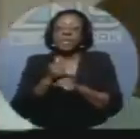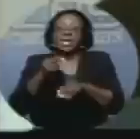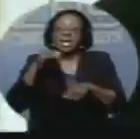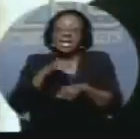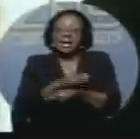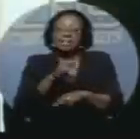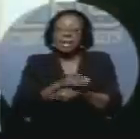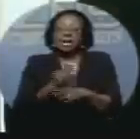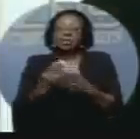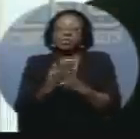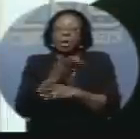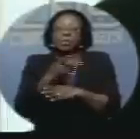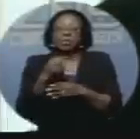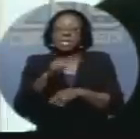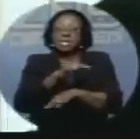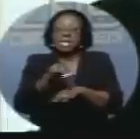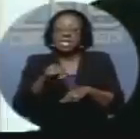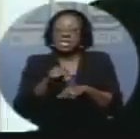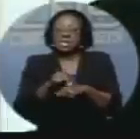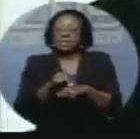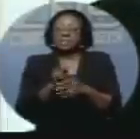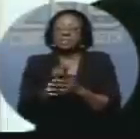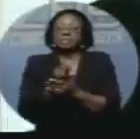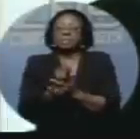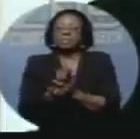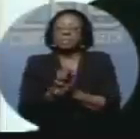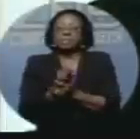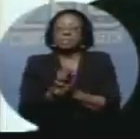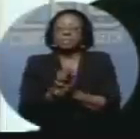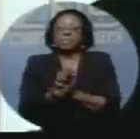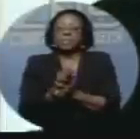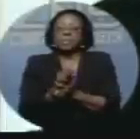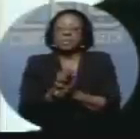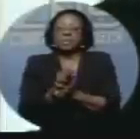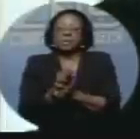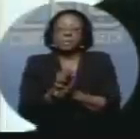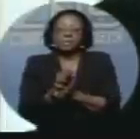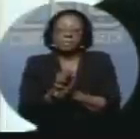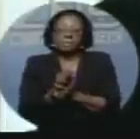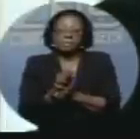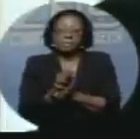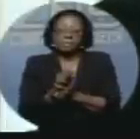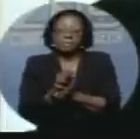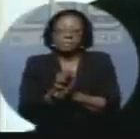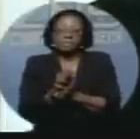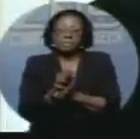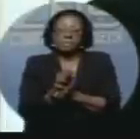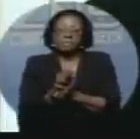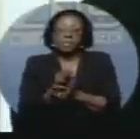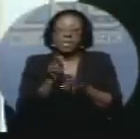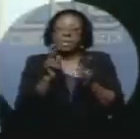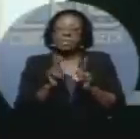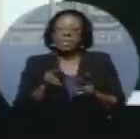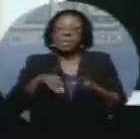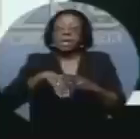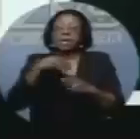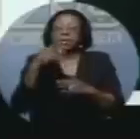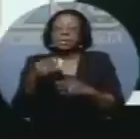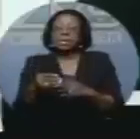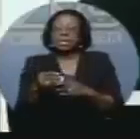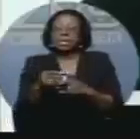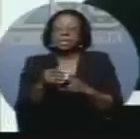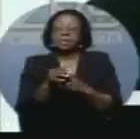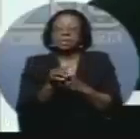Today, too many of our churches are isolated from their communities and the communities that need them most. People outside this door have